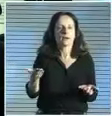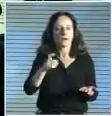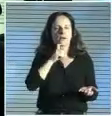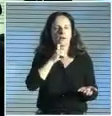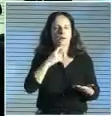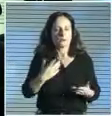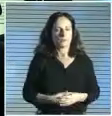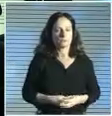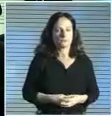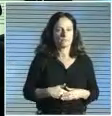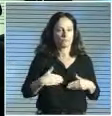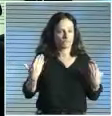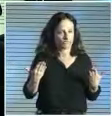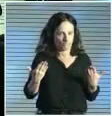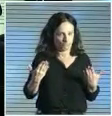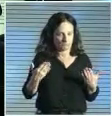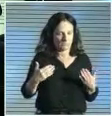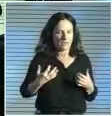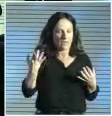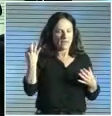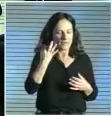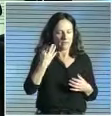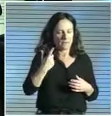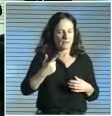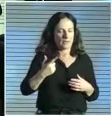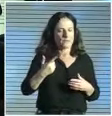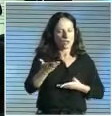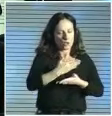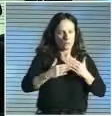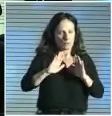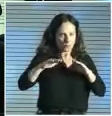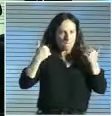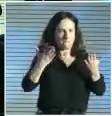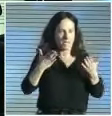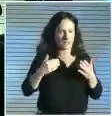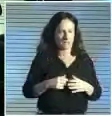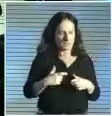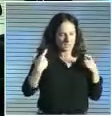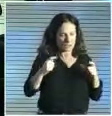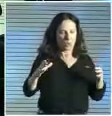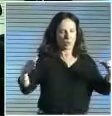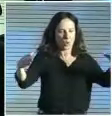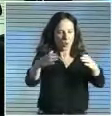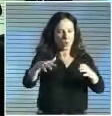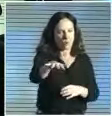around data and or tools or resources. Is there anything from your perspective, you know, whether the data that